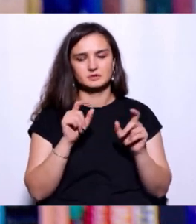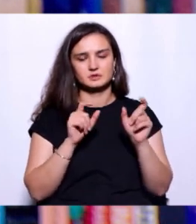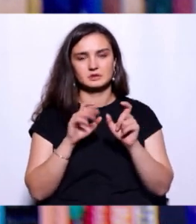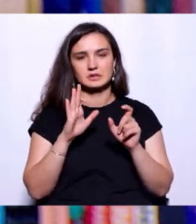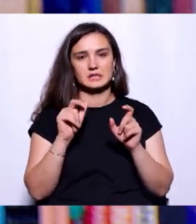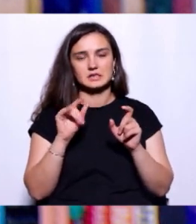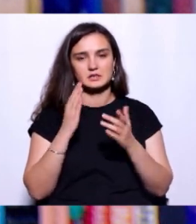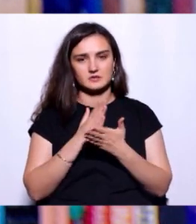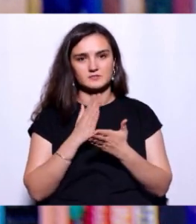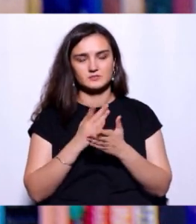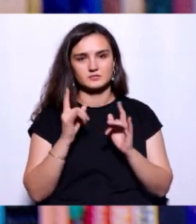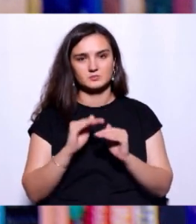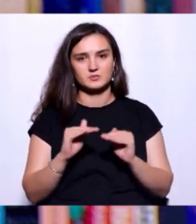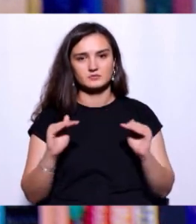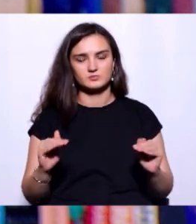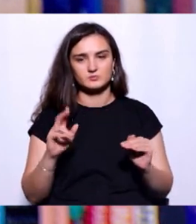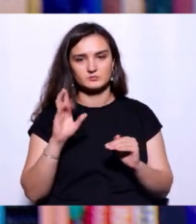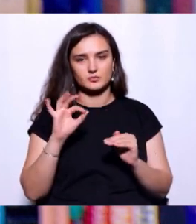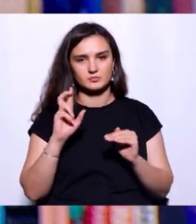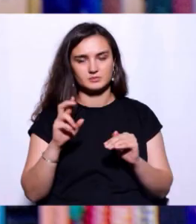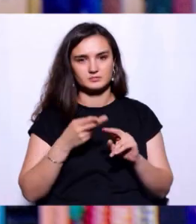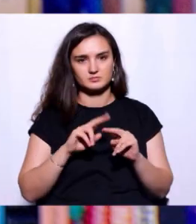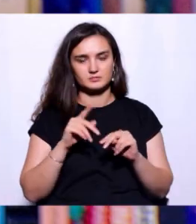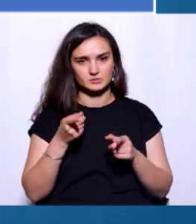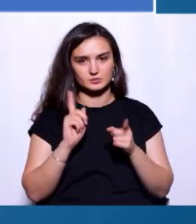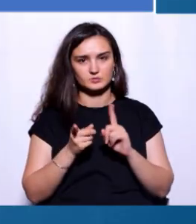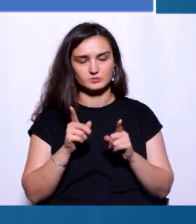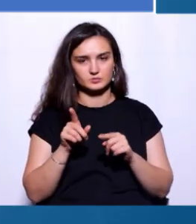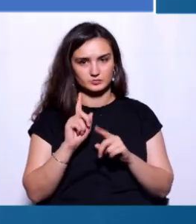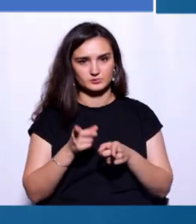Katie has a child, Bob. Is that true?